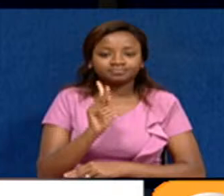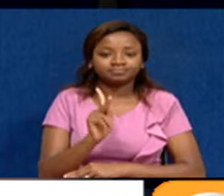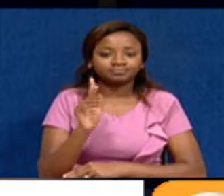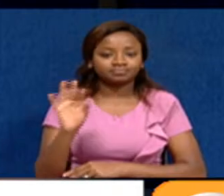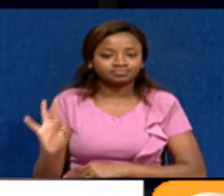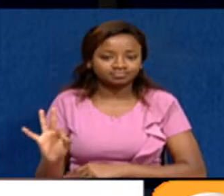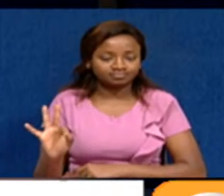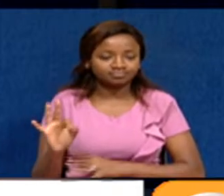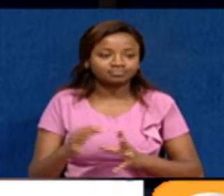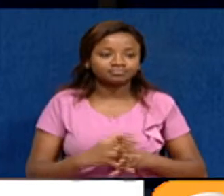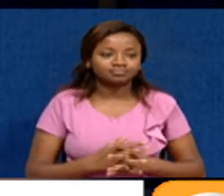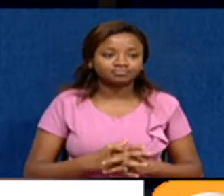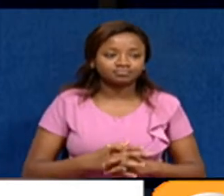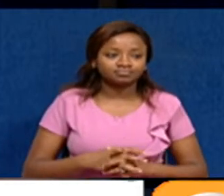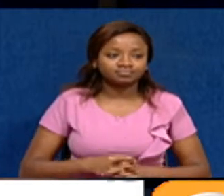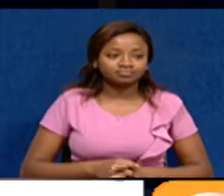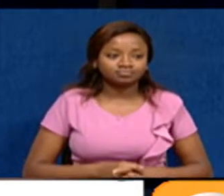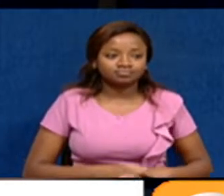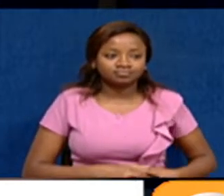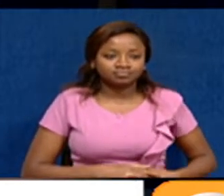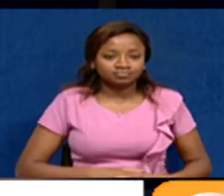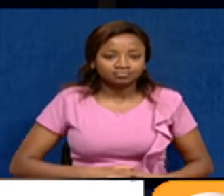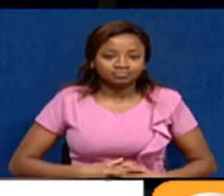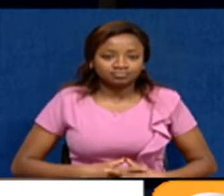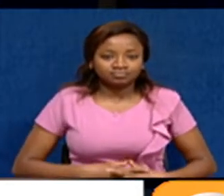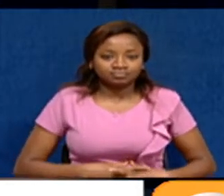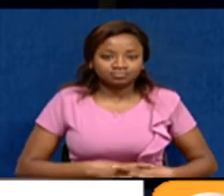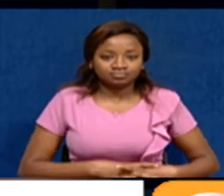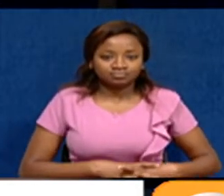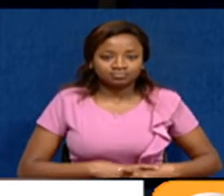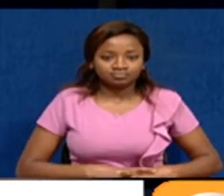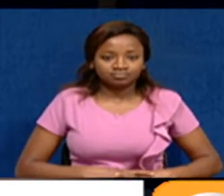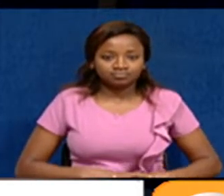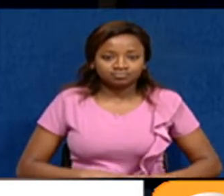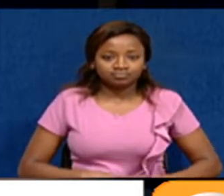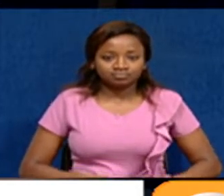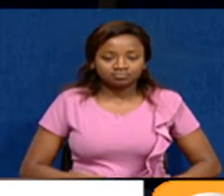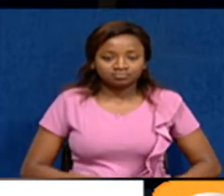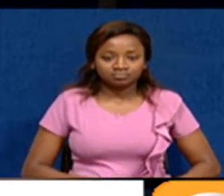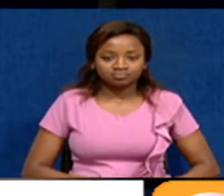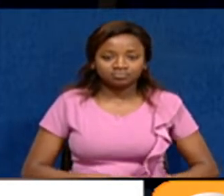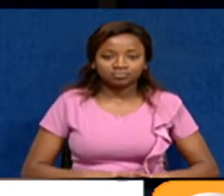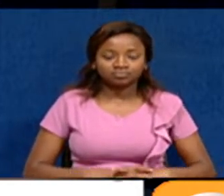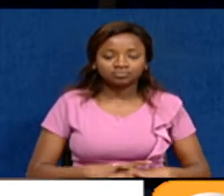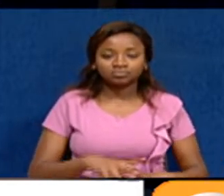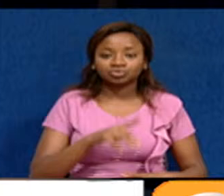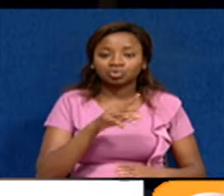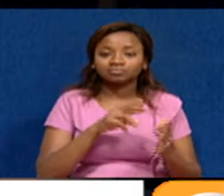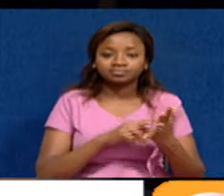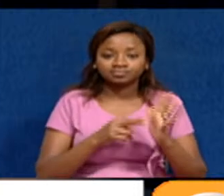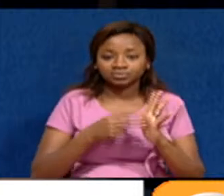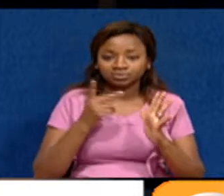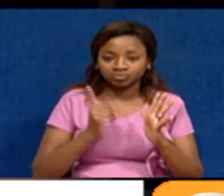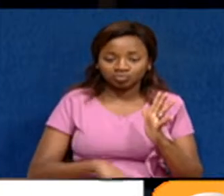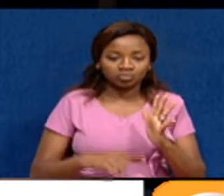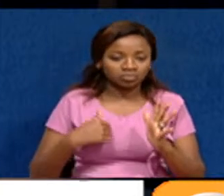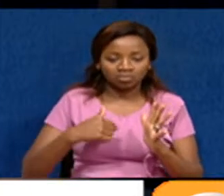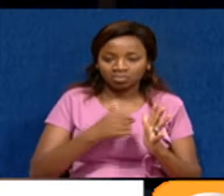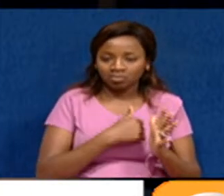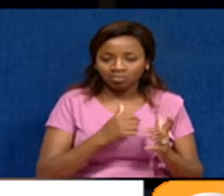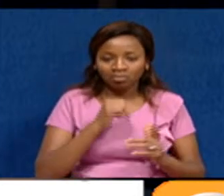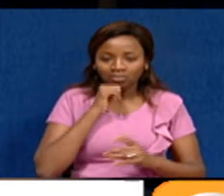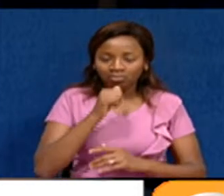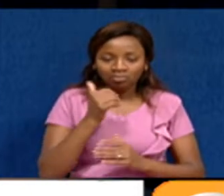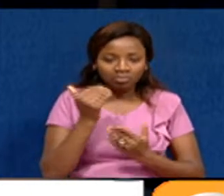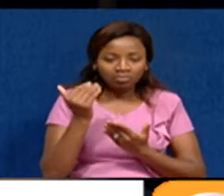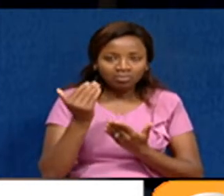respect, therefore, we do not expect to have any form of sporting activities, you